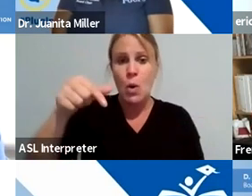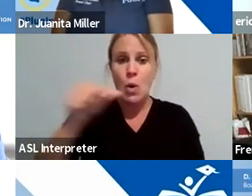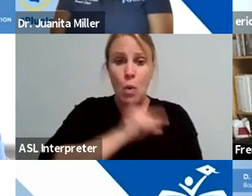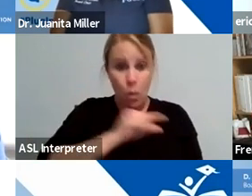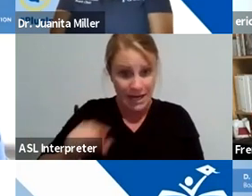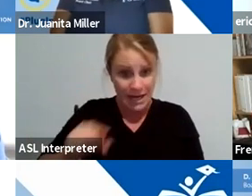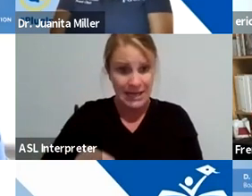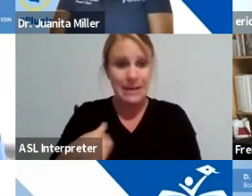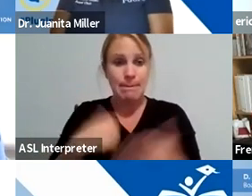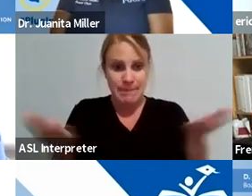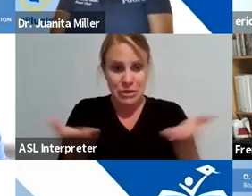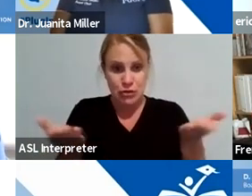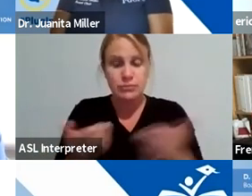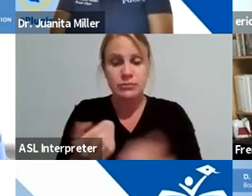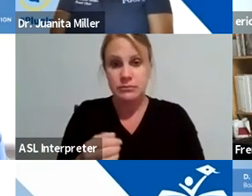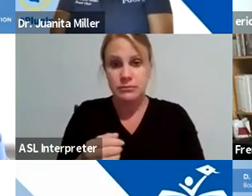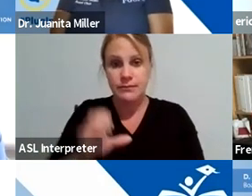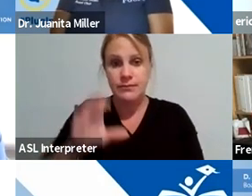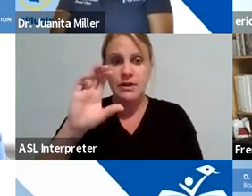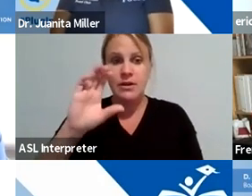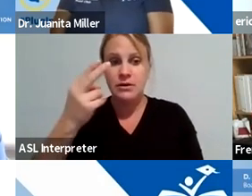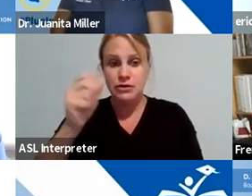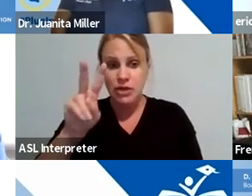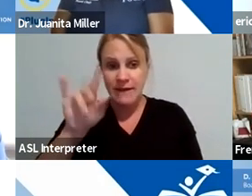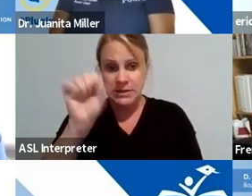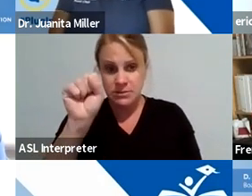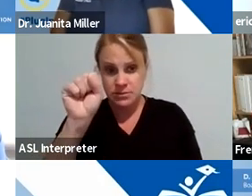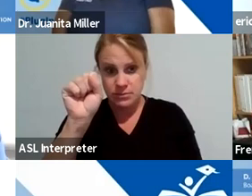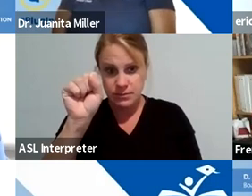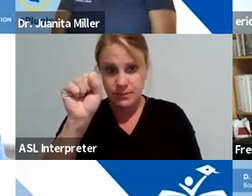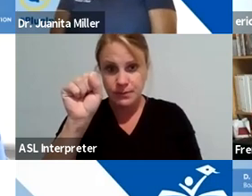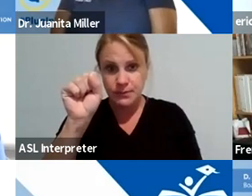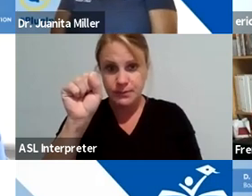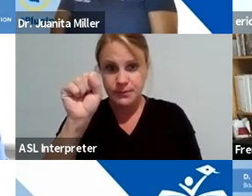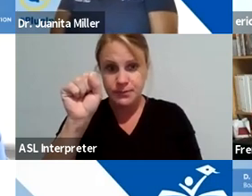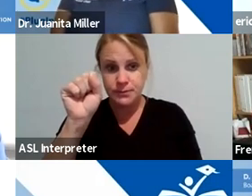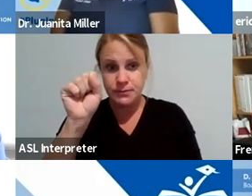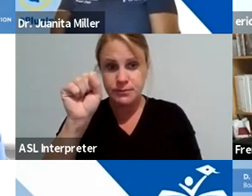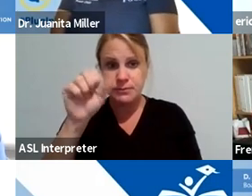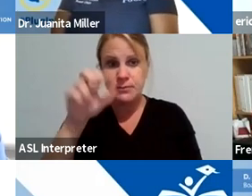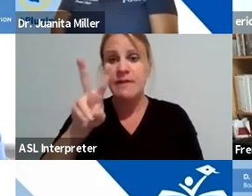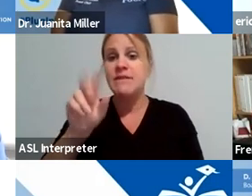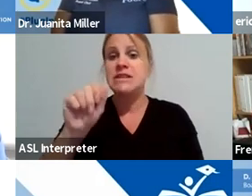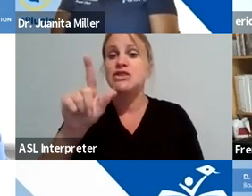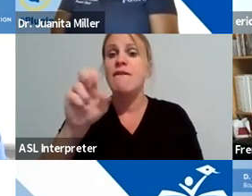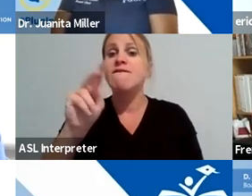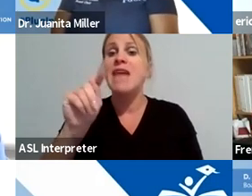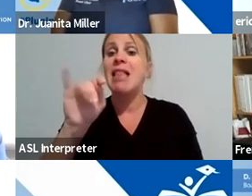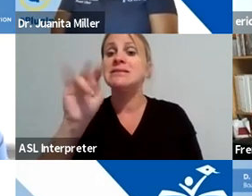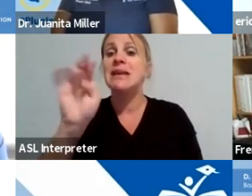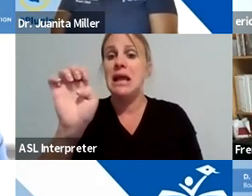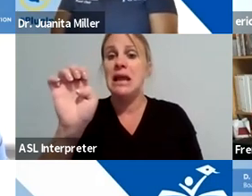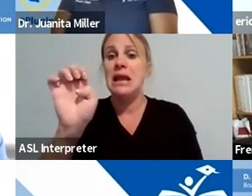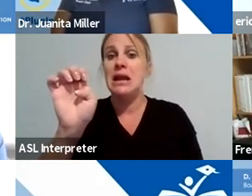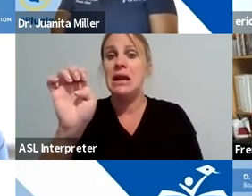Present. Mr. Thomas. Mr. Valentine.